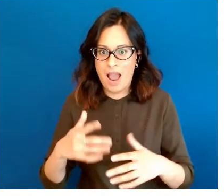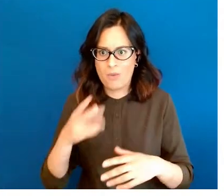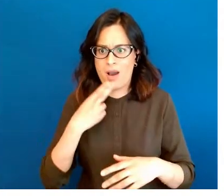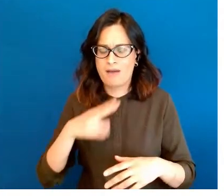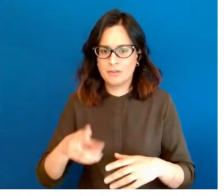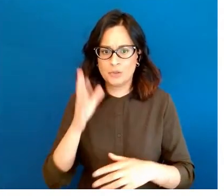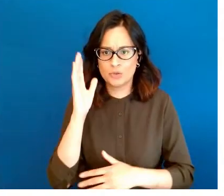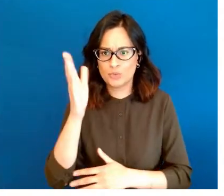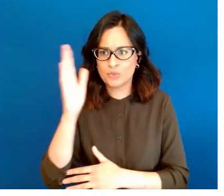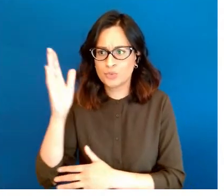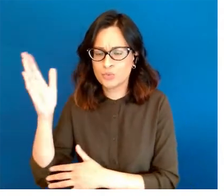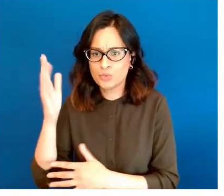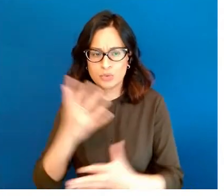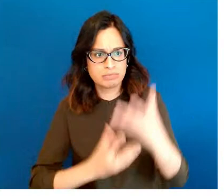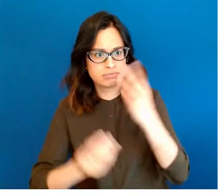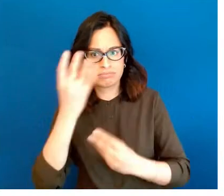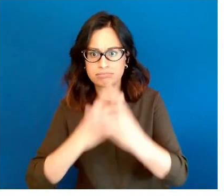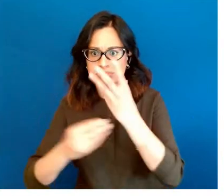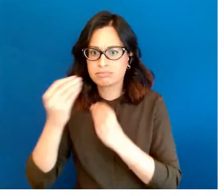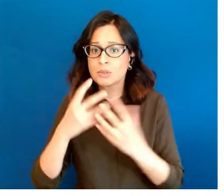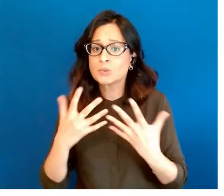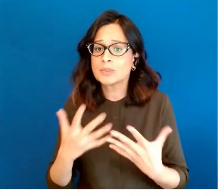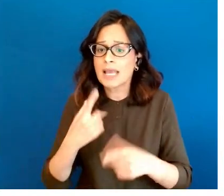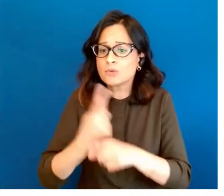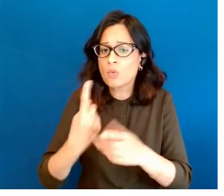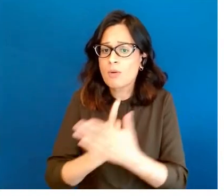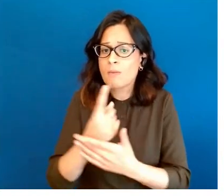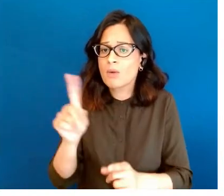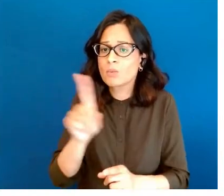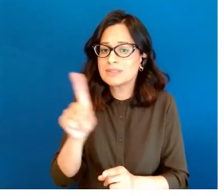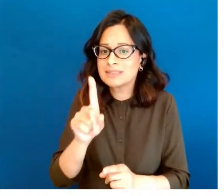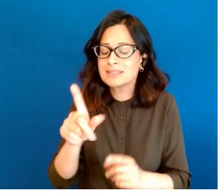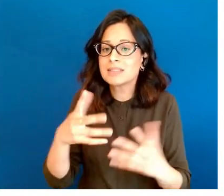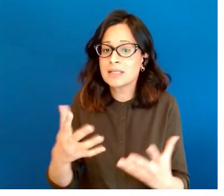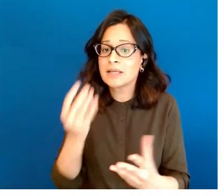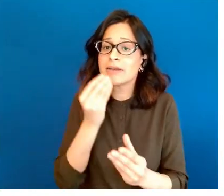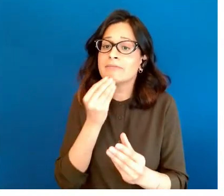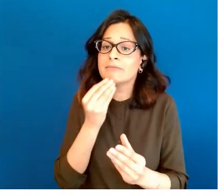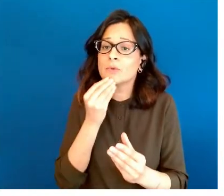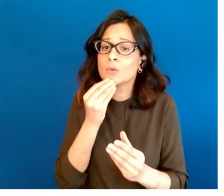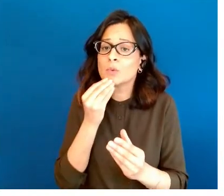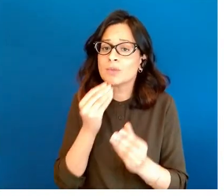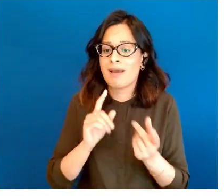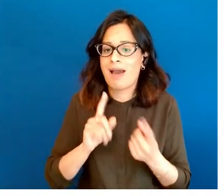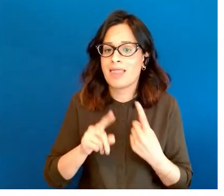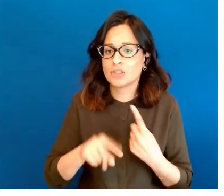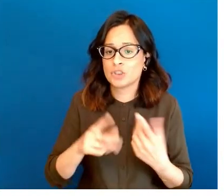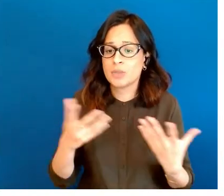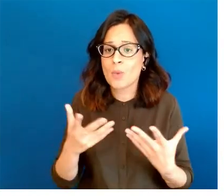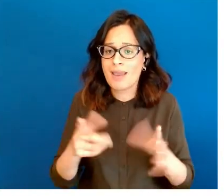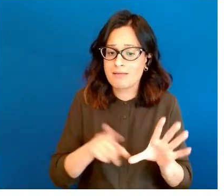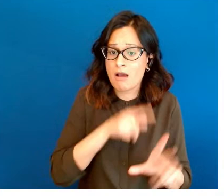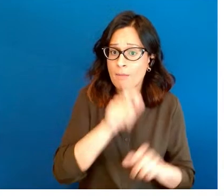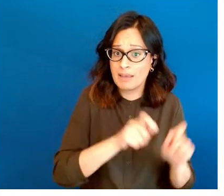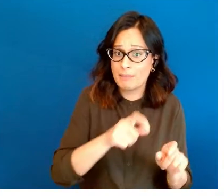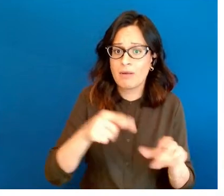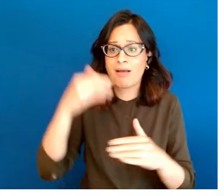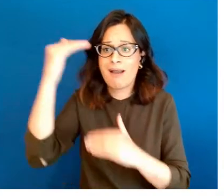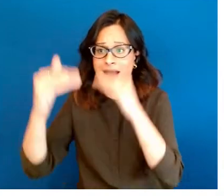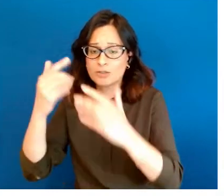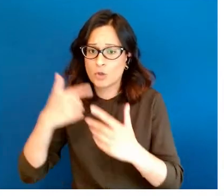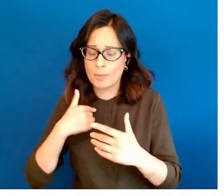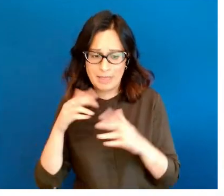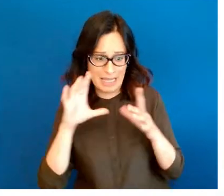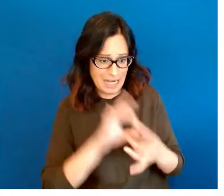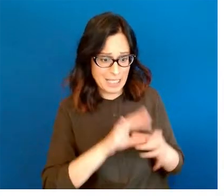presentations. I'm going to talk to you about food allergy in young people and adults. So I'm not going to be referring to children